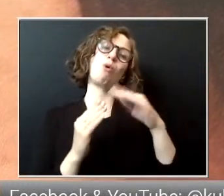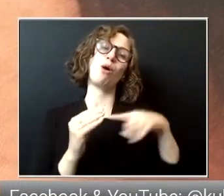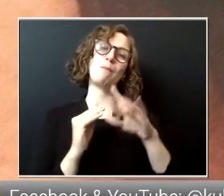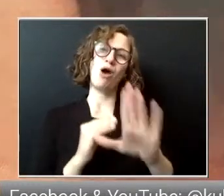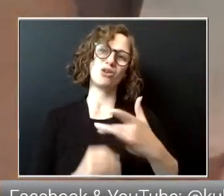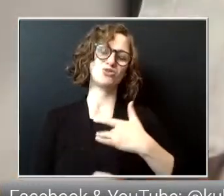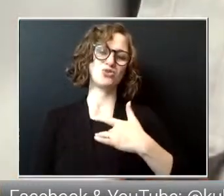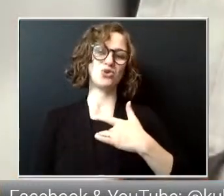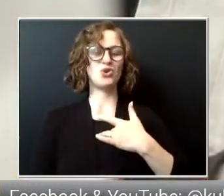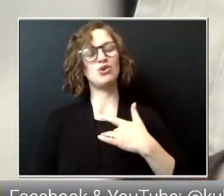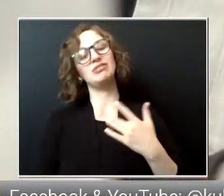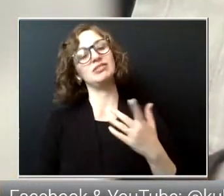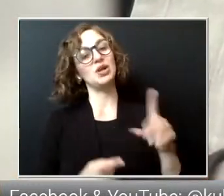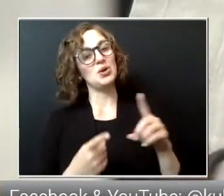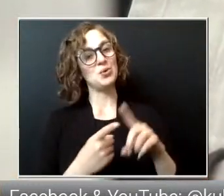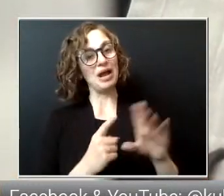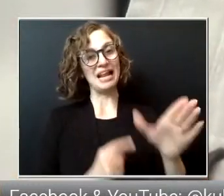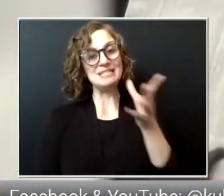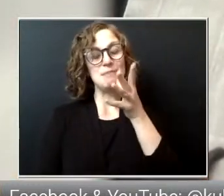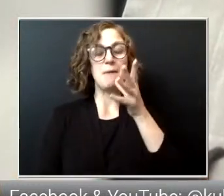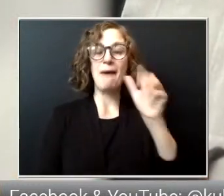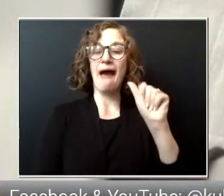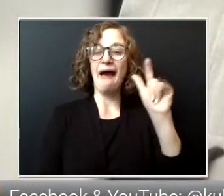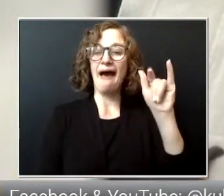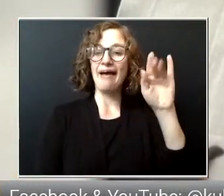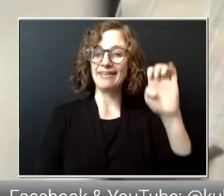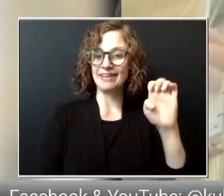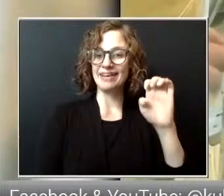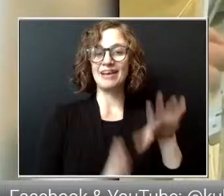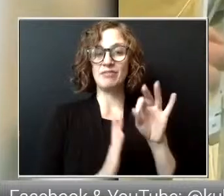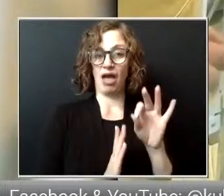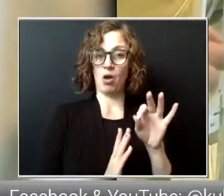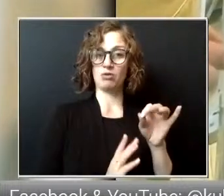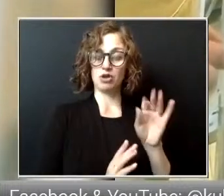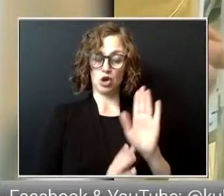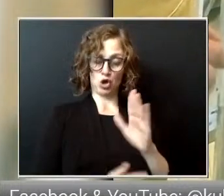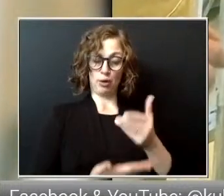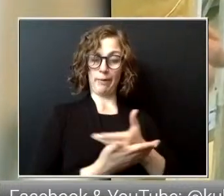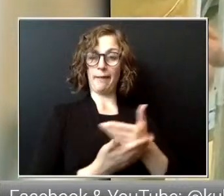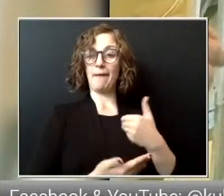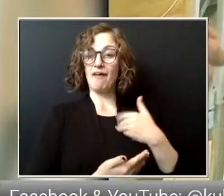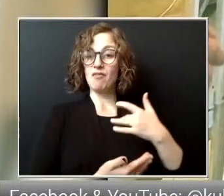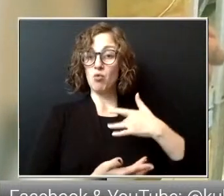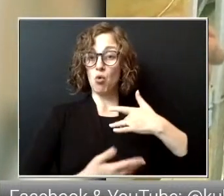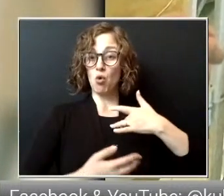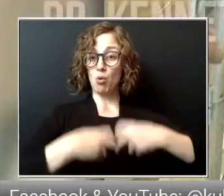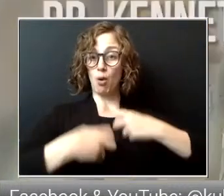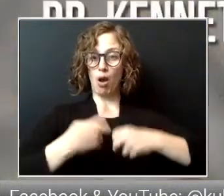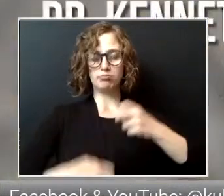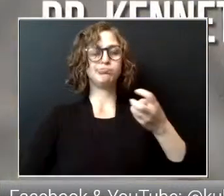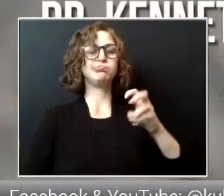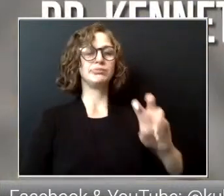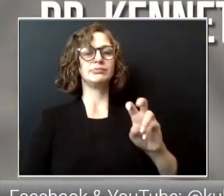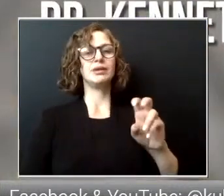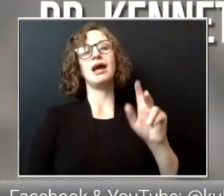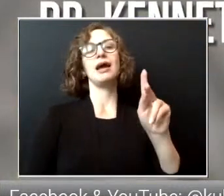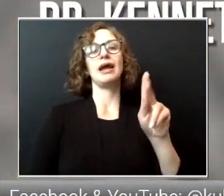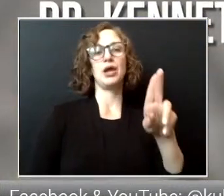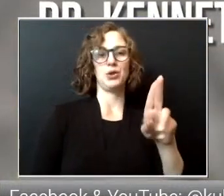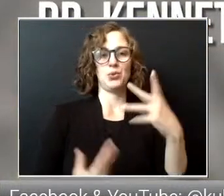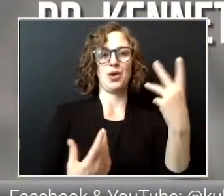mom, Allie, learned her baby had a heart problem, they transferred to the University of Kansas Health System under the care